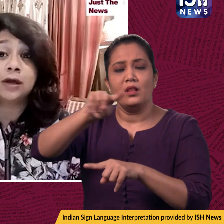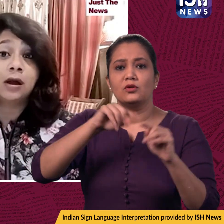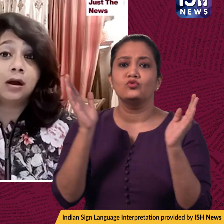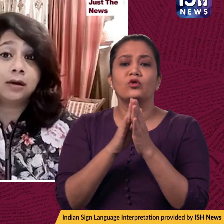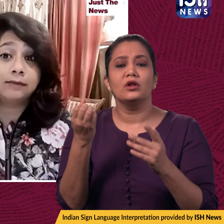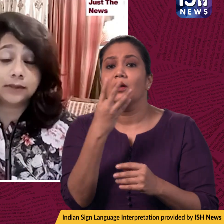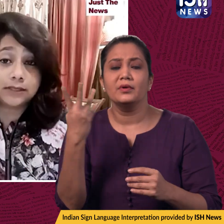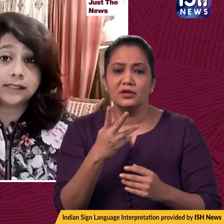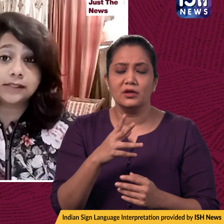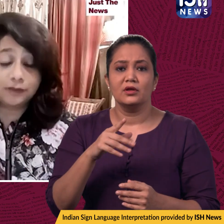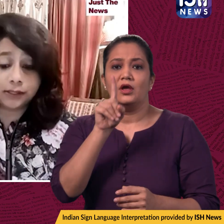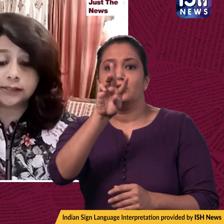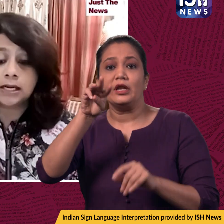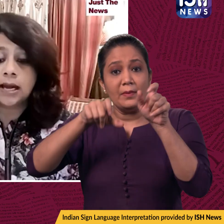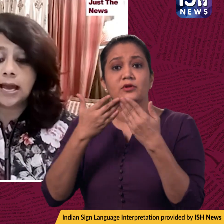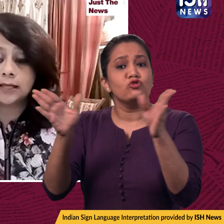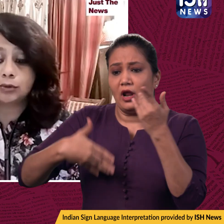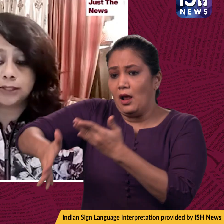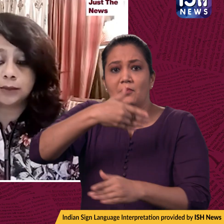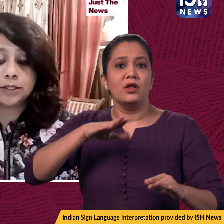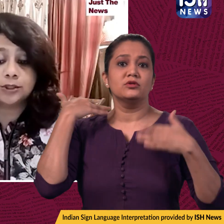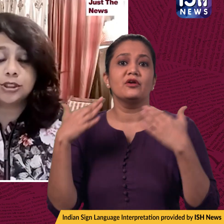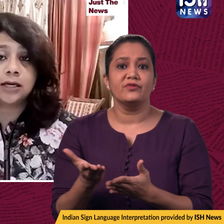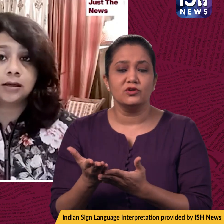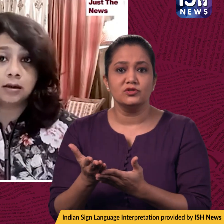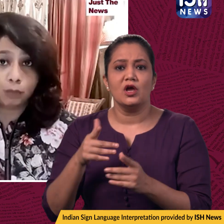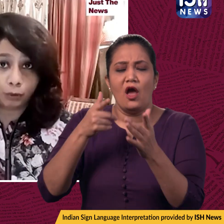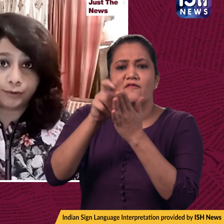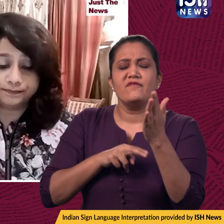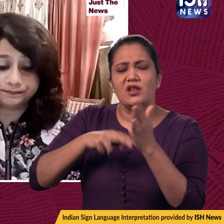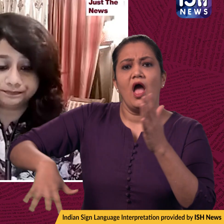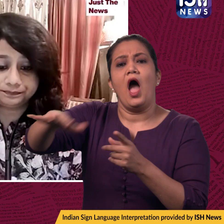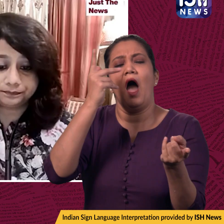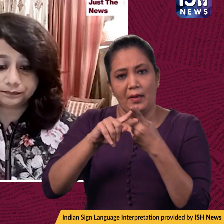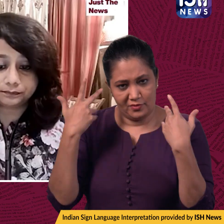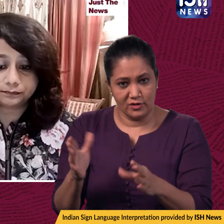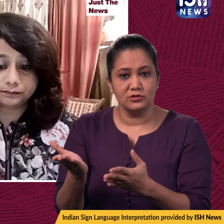death of 13 civilians at Oting village in Mon.